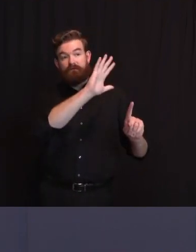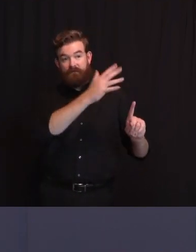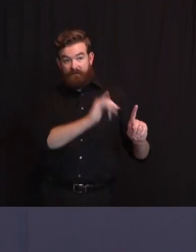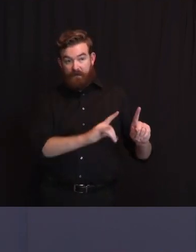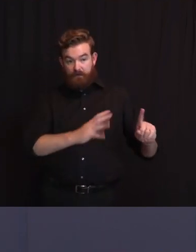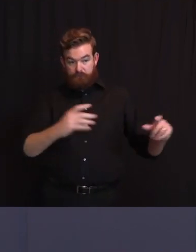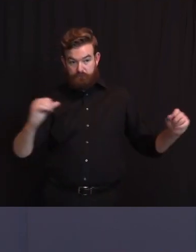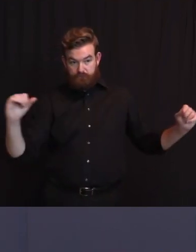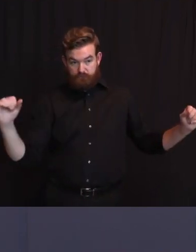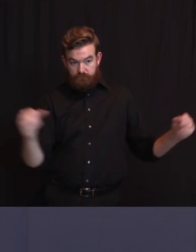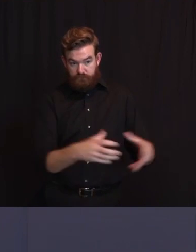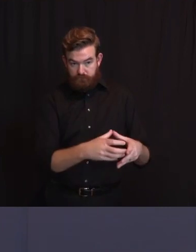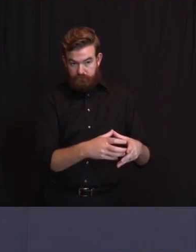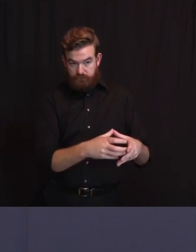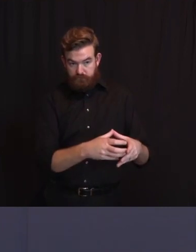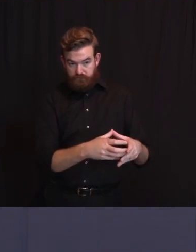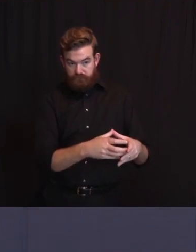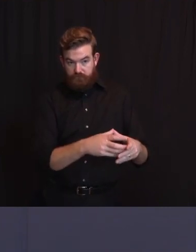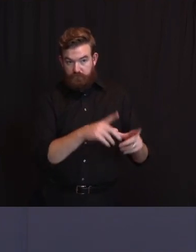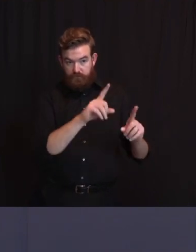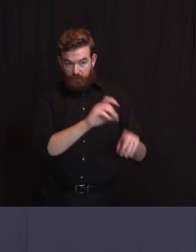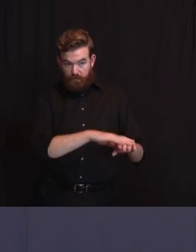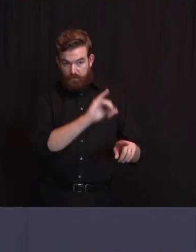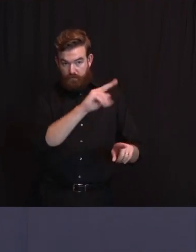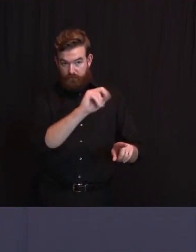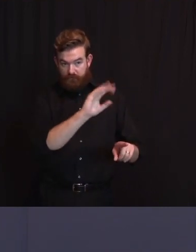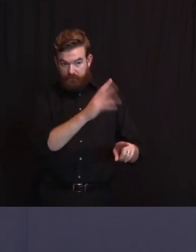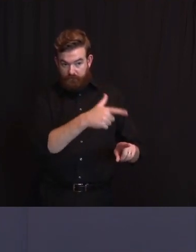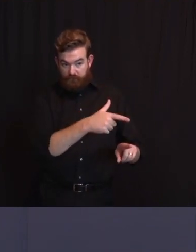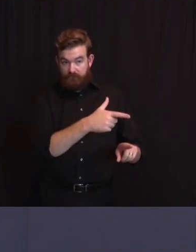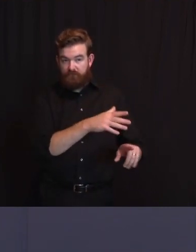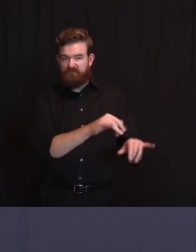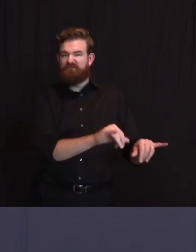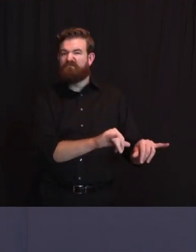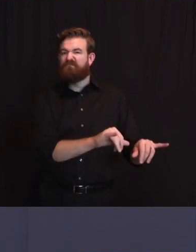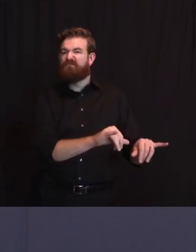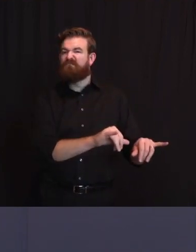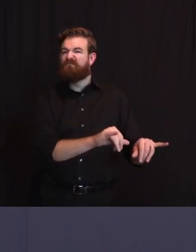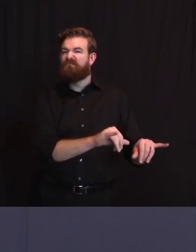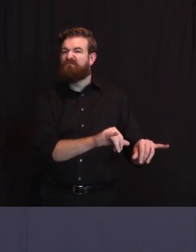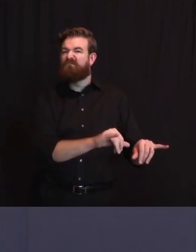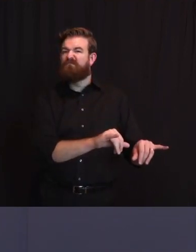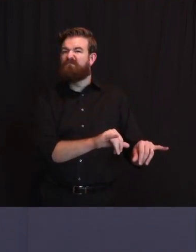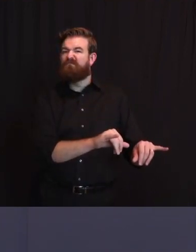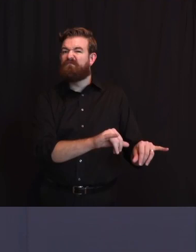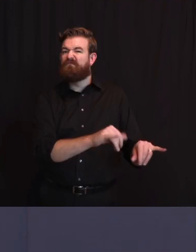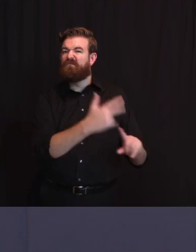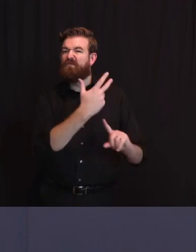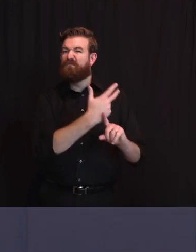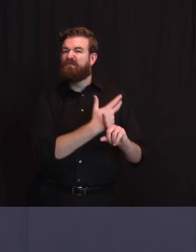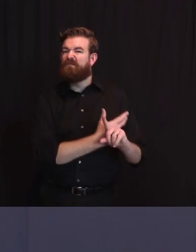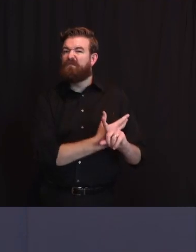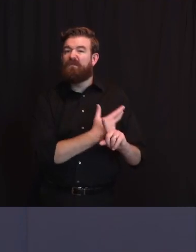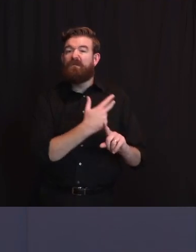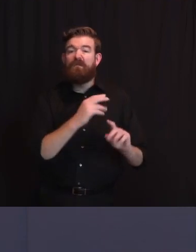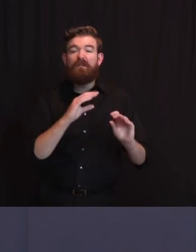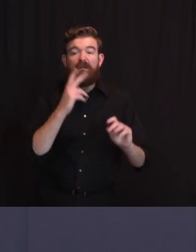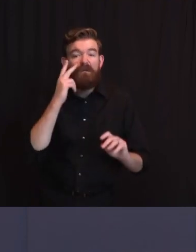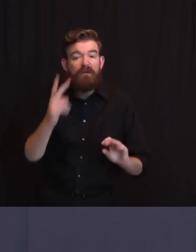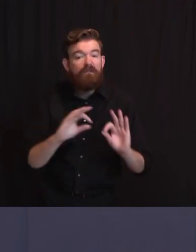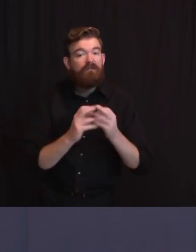their families in person in more than 3 months. So I just wanted to thank the commissioner for her recommendations, for her guidance,